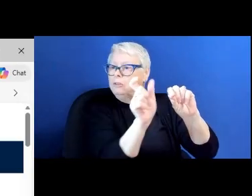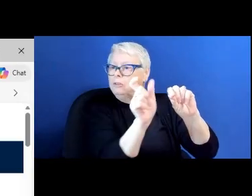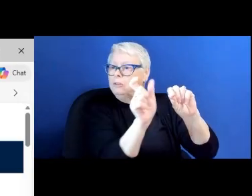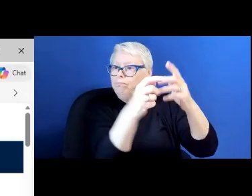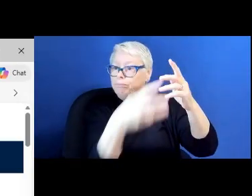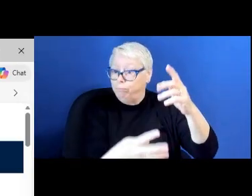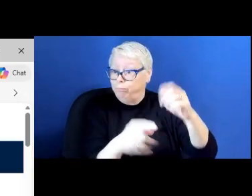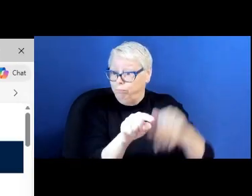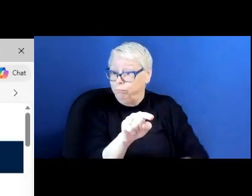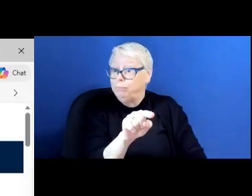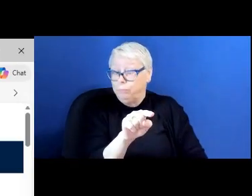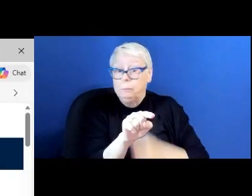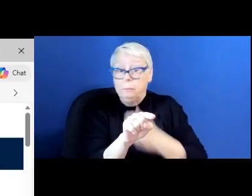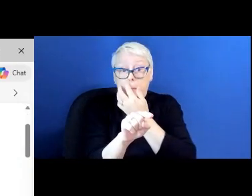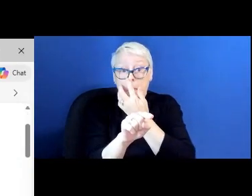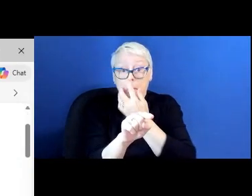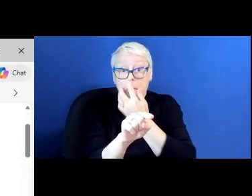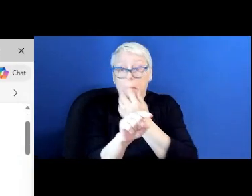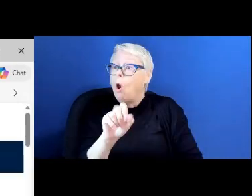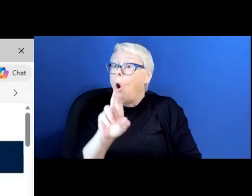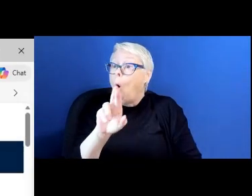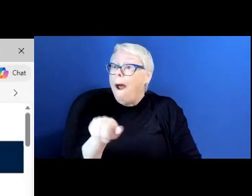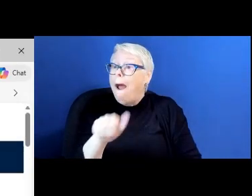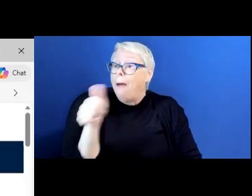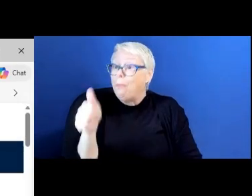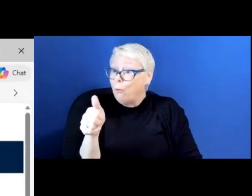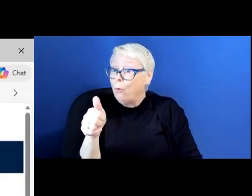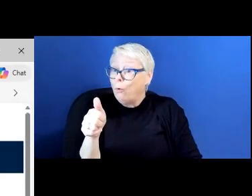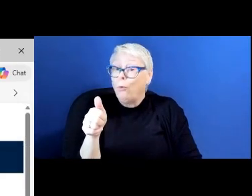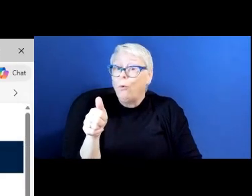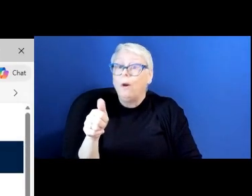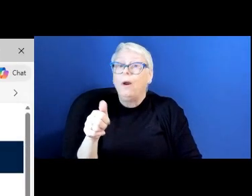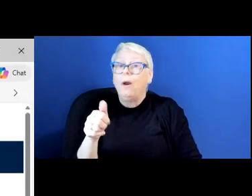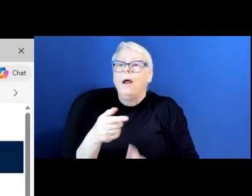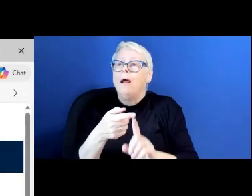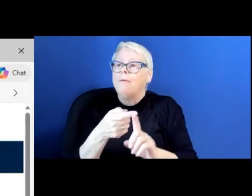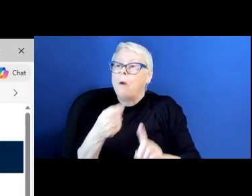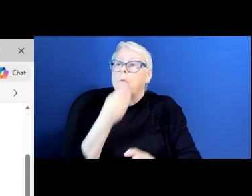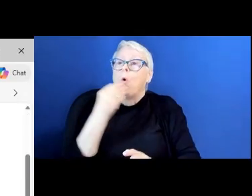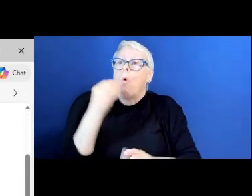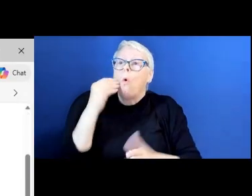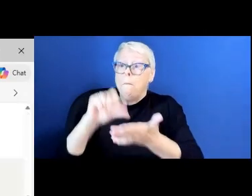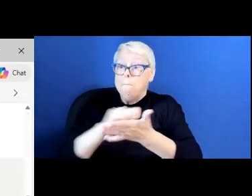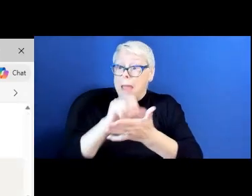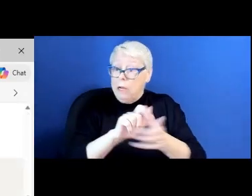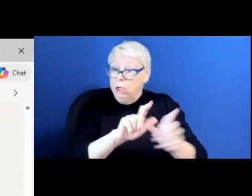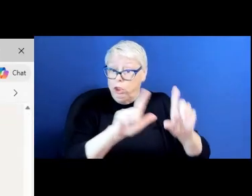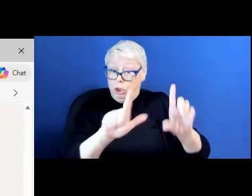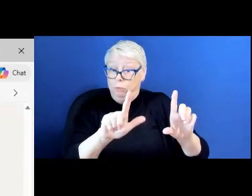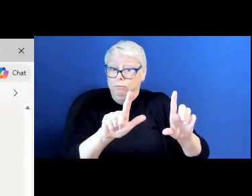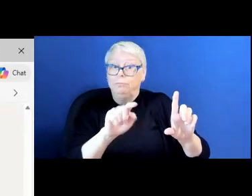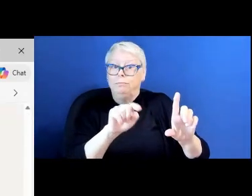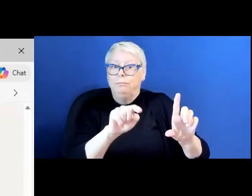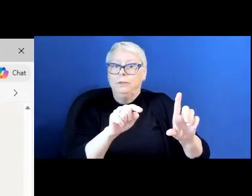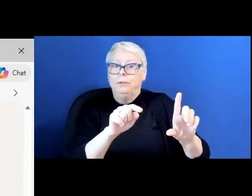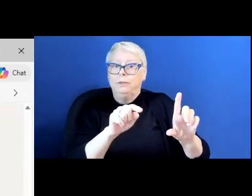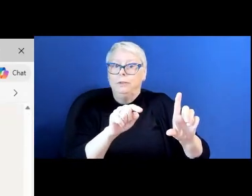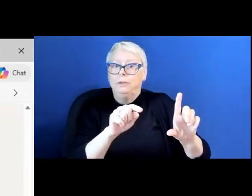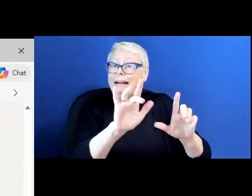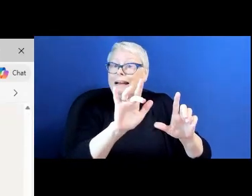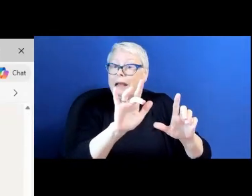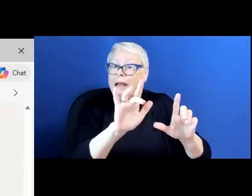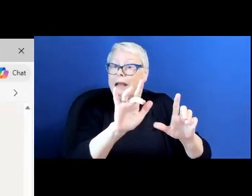down, or you can screen from the home page to the bottom, and